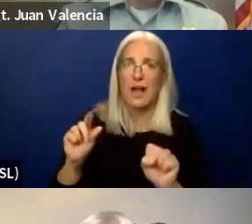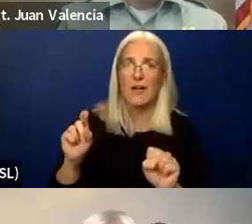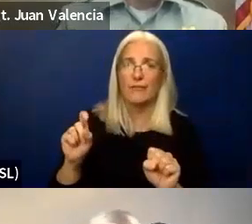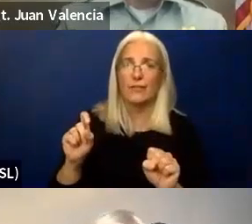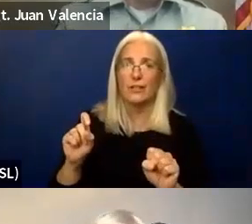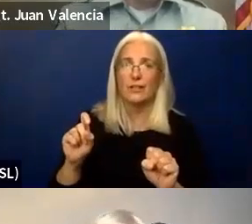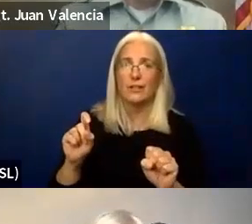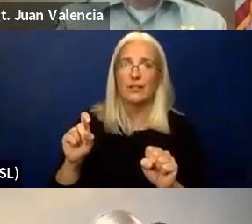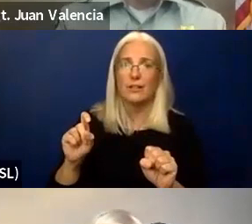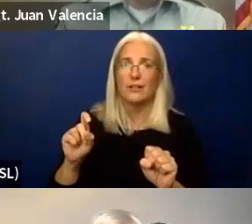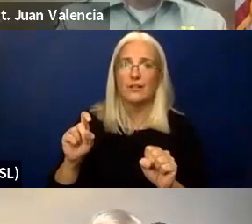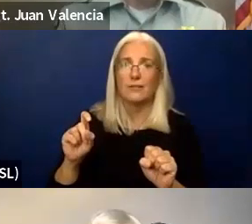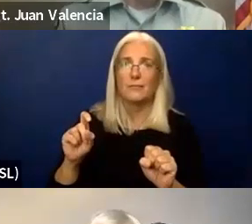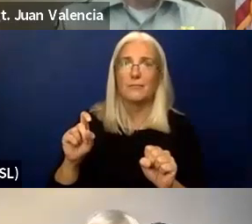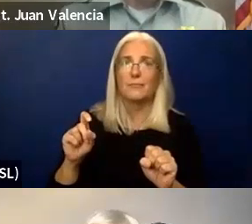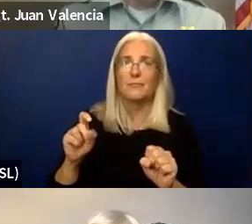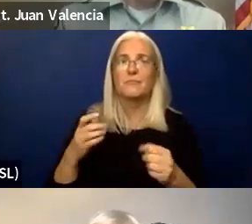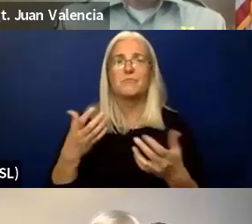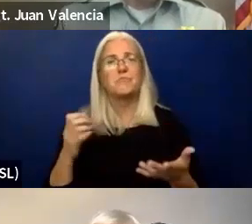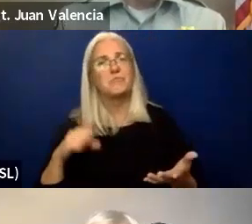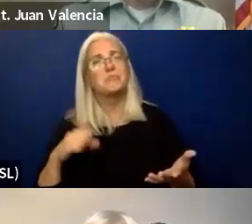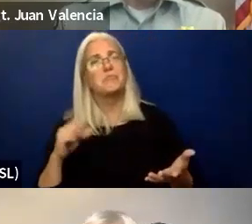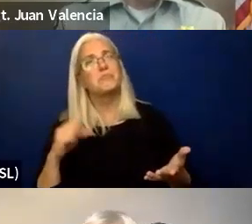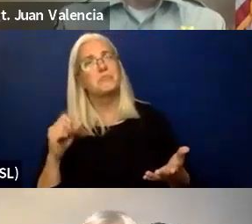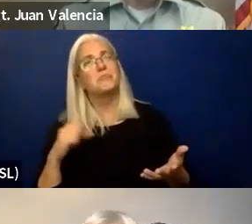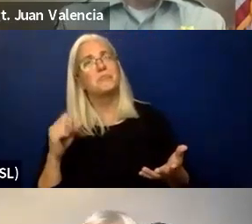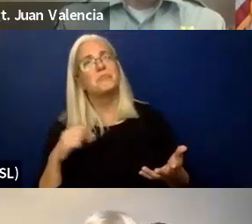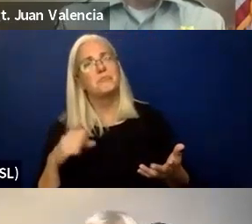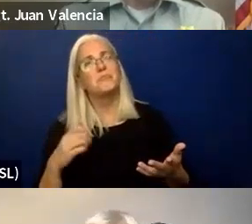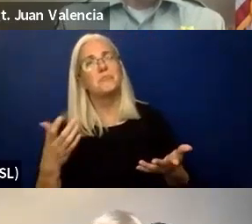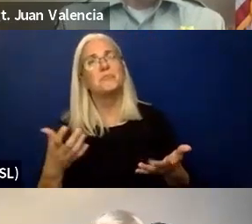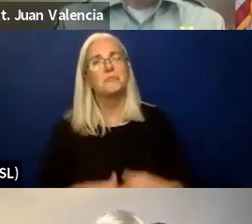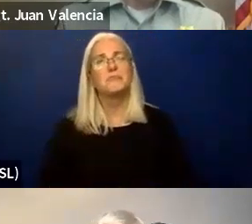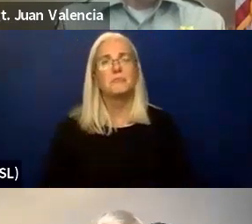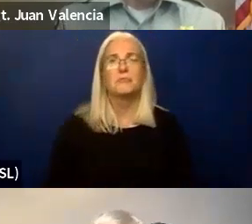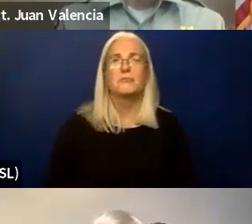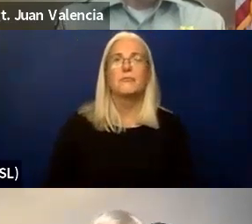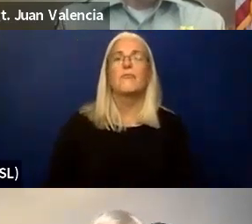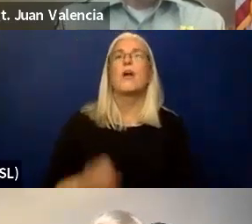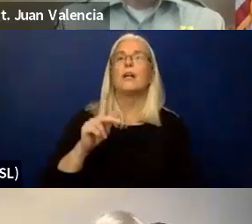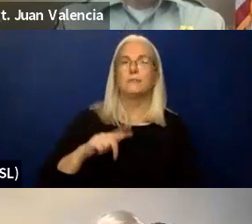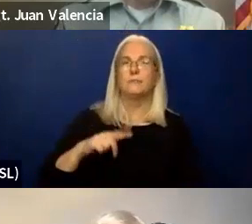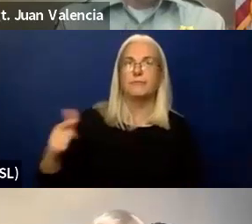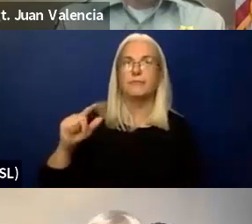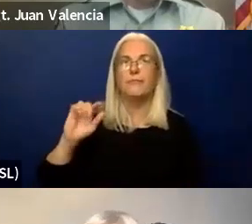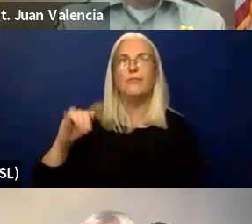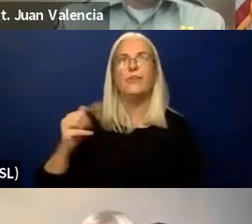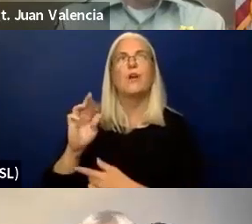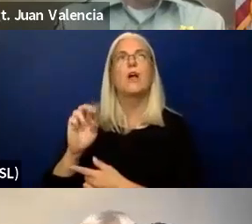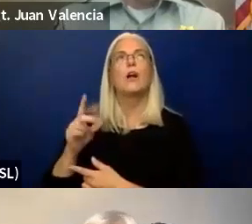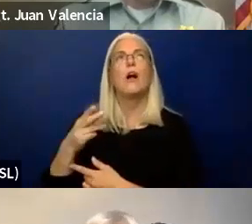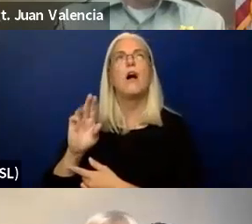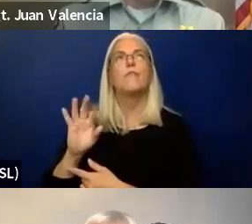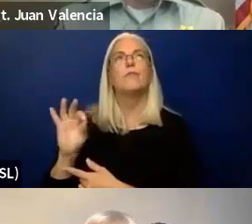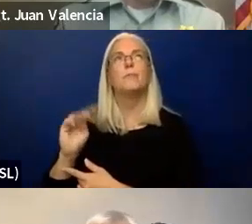Yeah, great. Let's go to Congressman Jared Huffman. Thank you for being here, Congressman Huffman. Well, thank you, Paul. And I don't have a lot